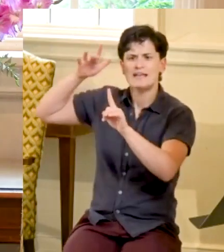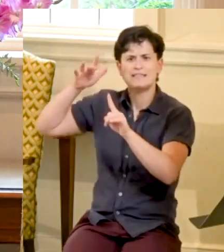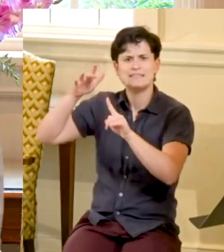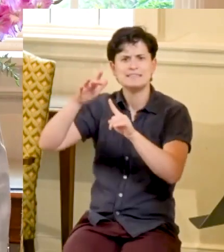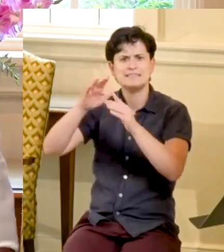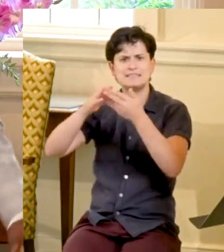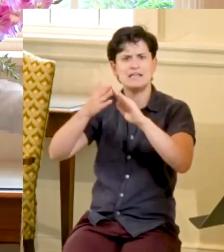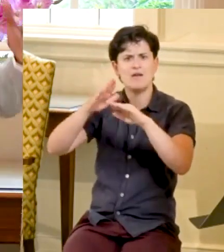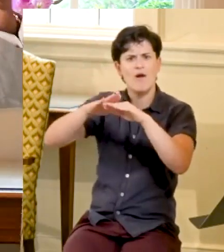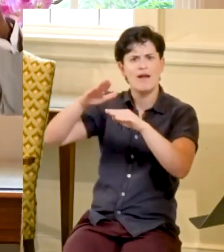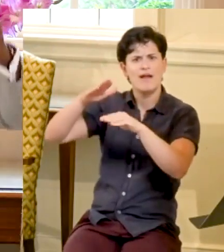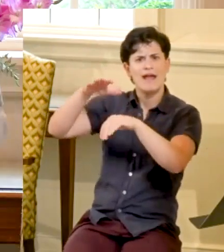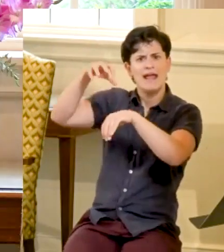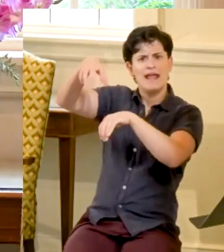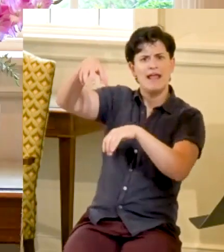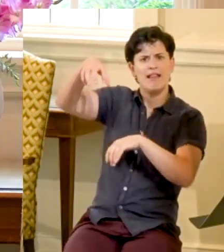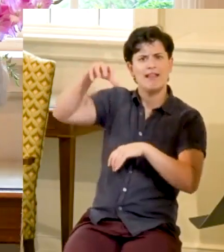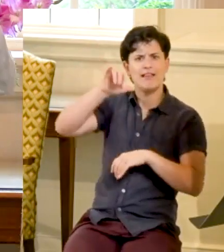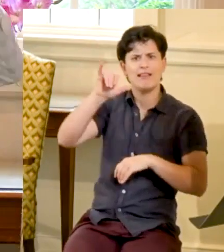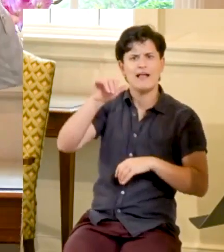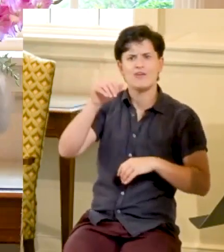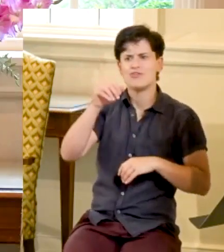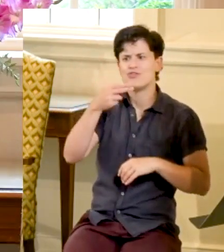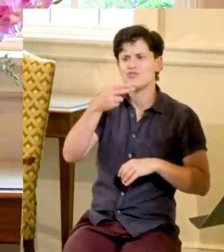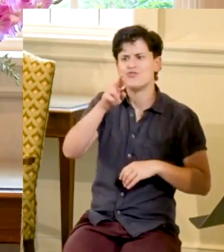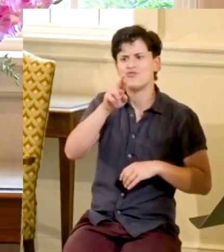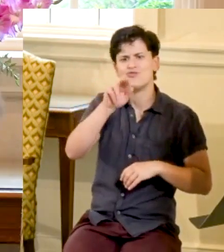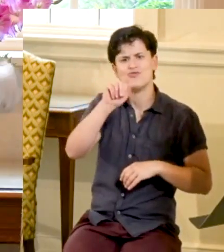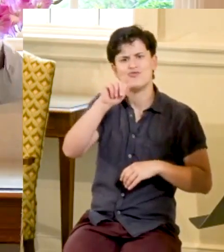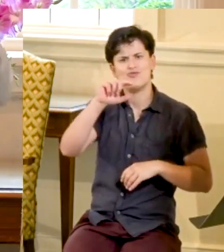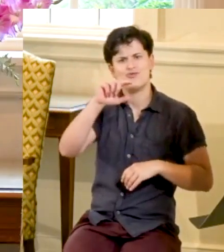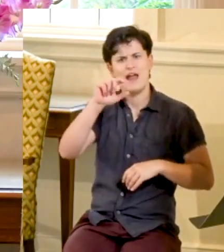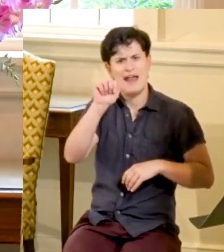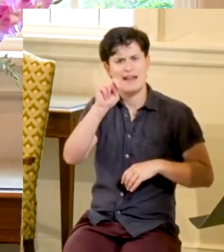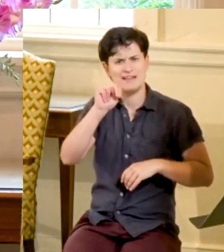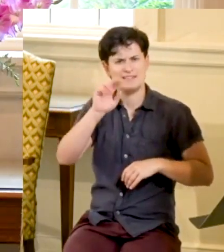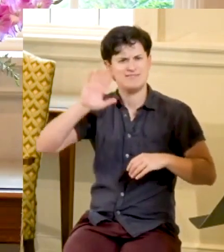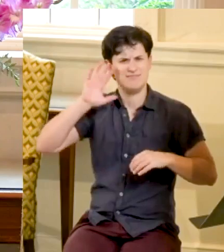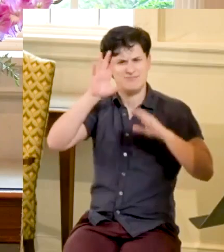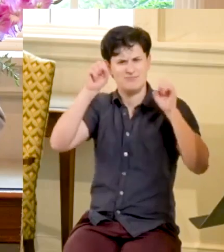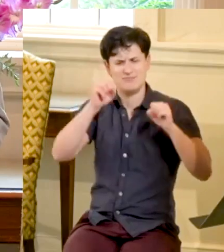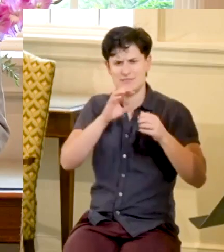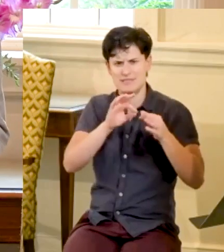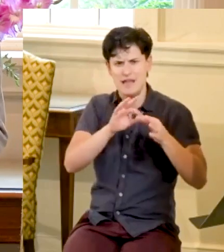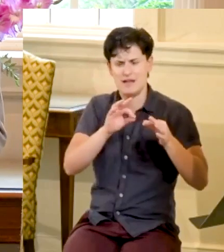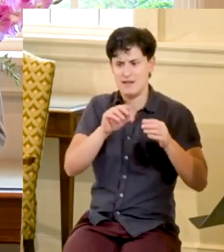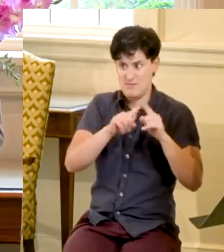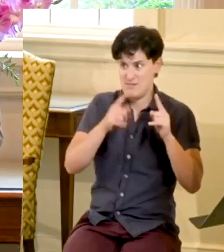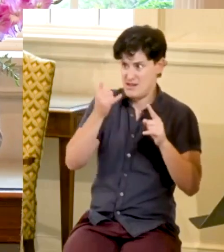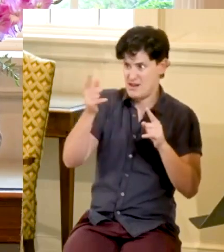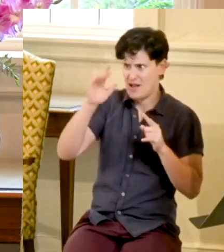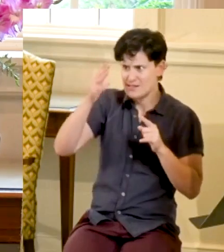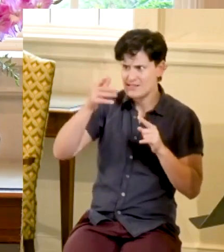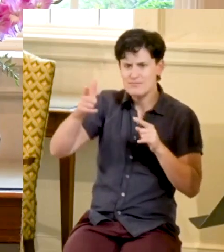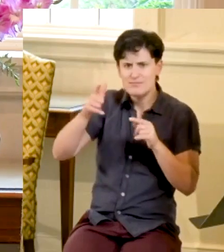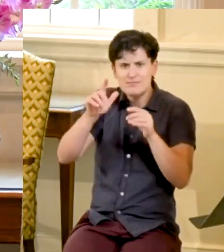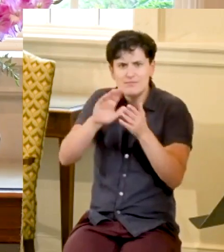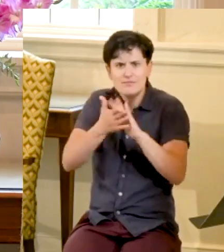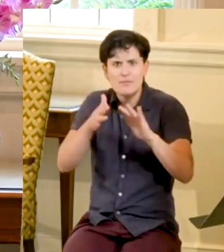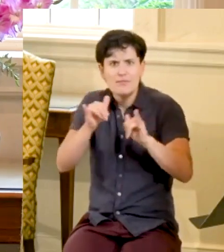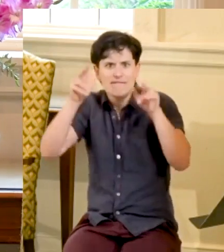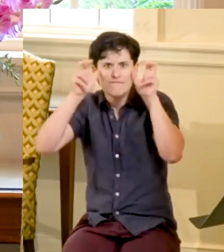said, now for so many has become the villain who takes pleasure in doing harm to its people.